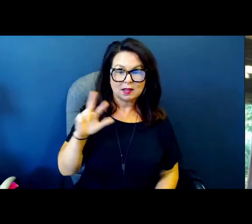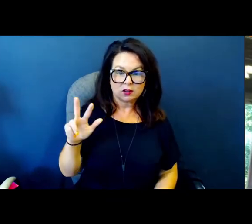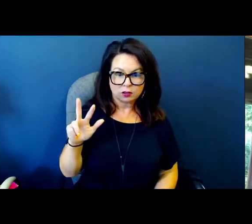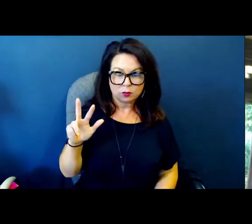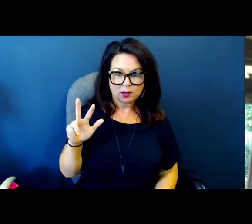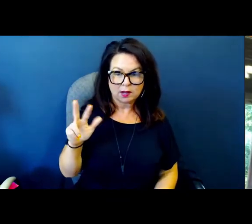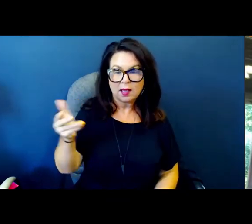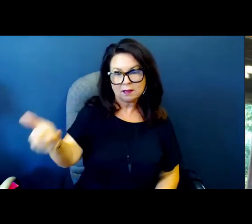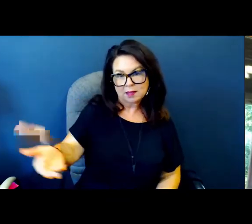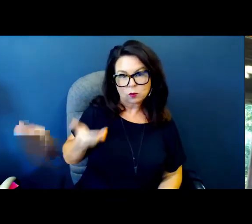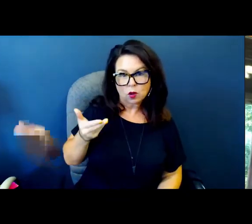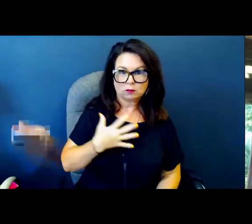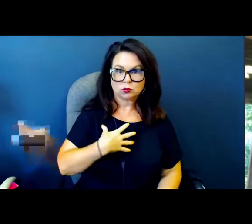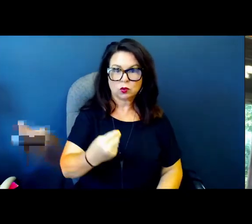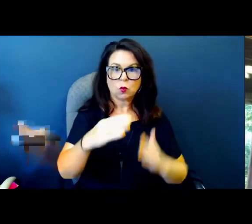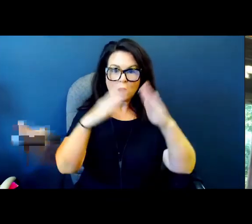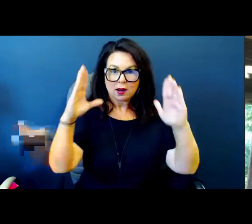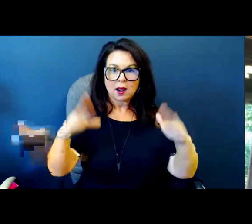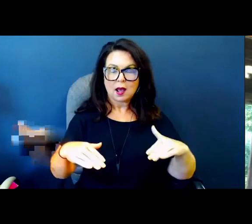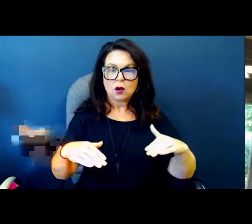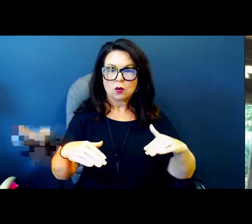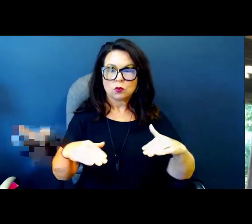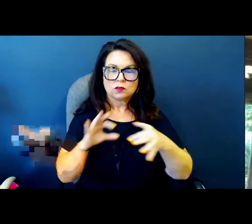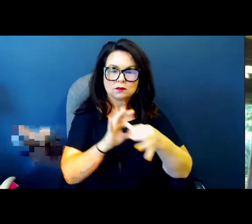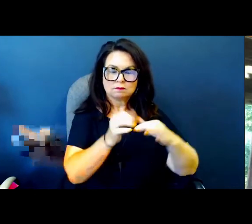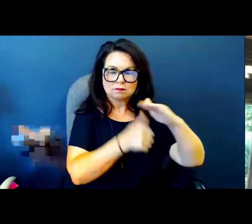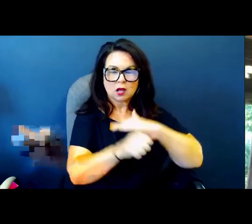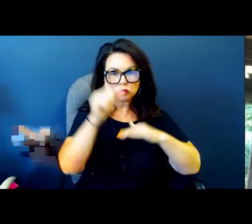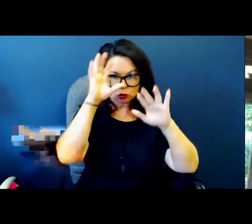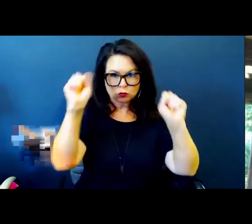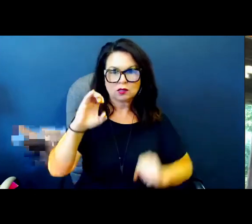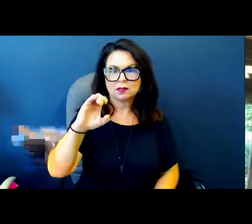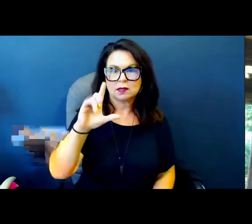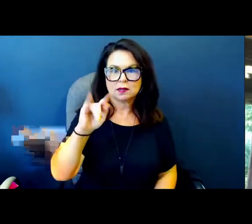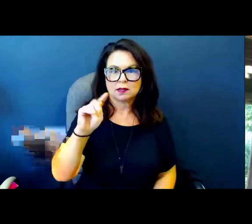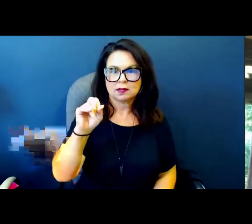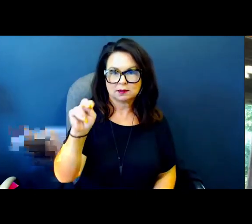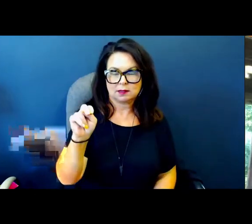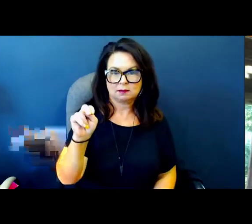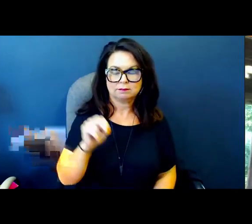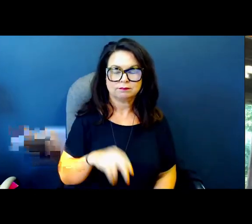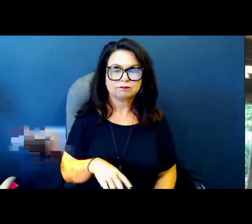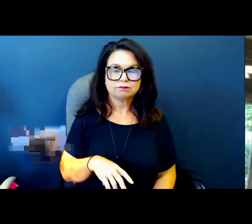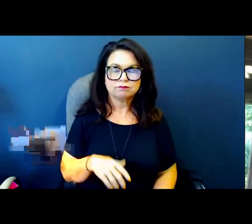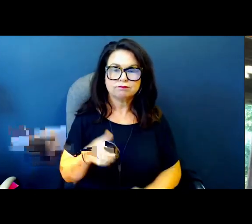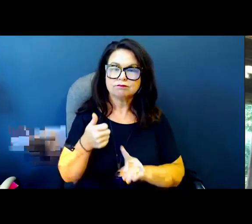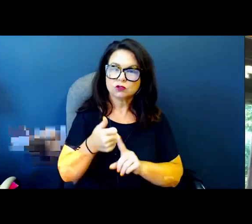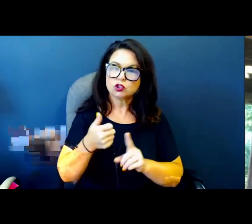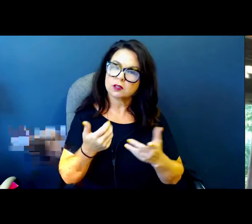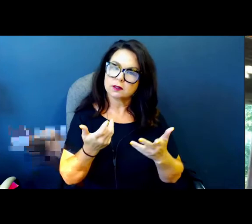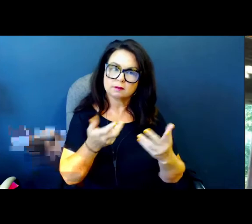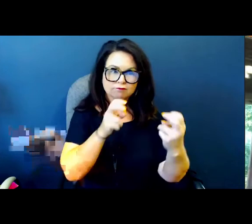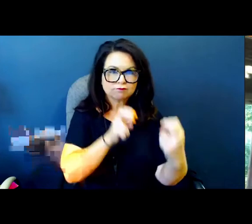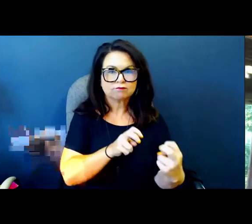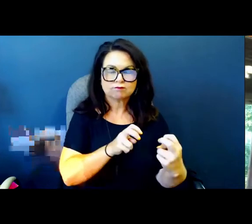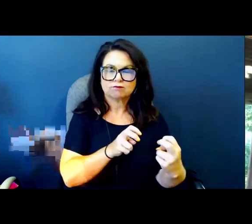White House under President Clinton and had an opportunity to have a conversation with